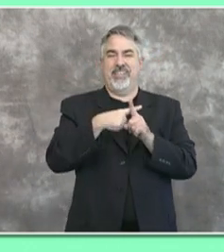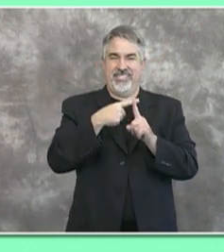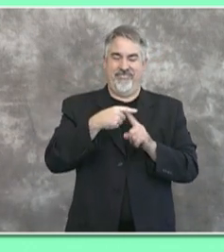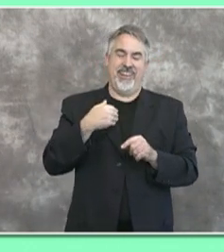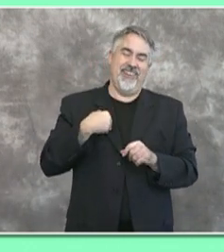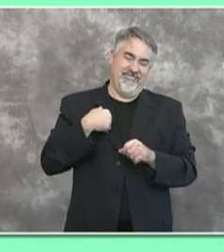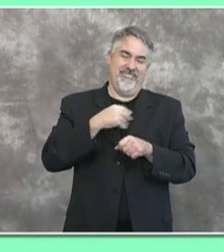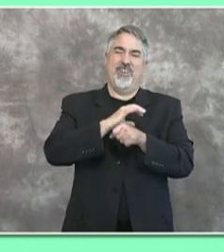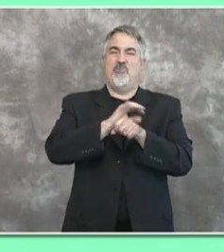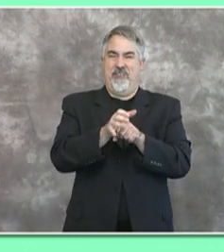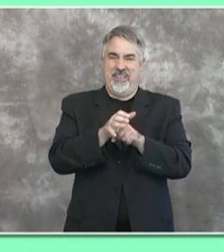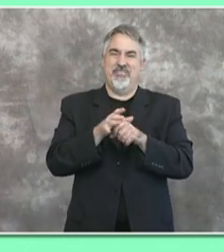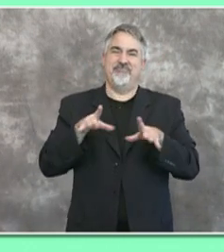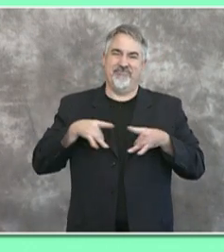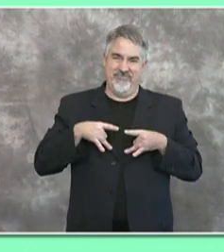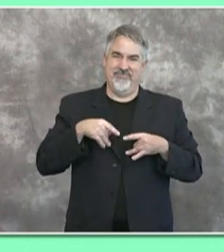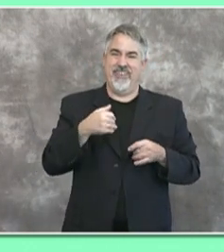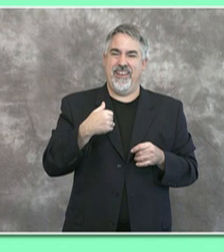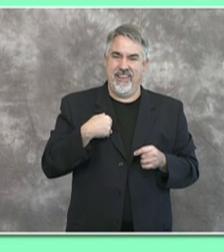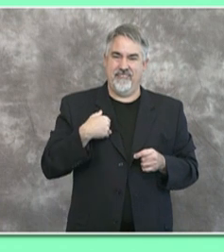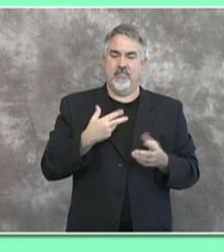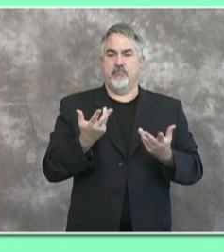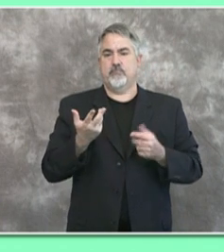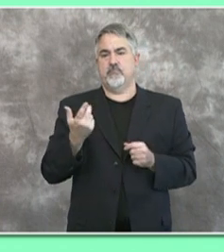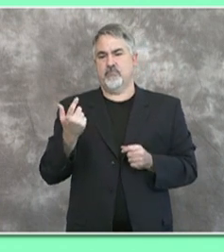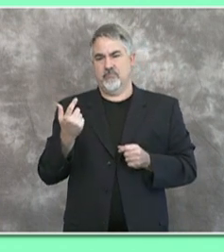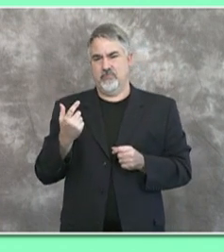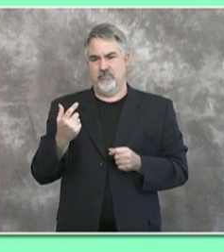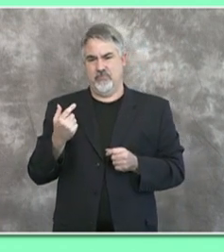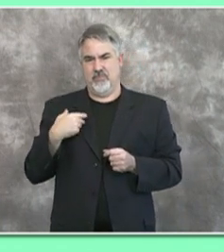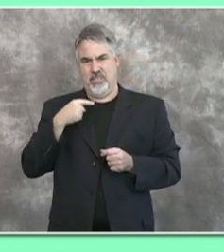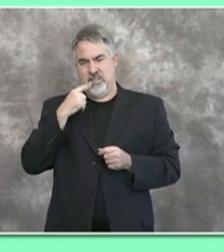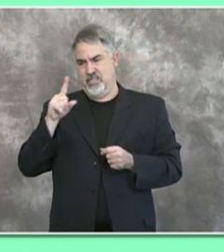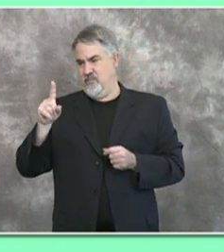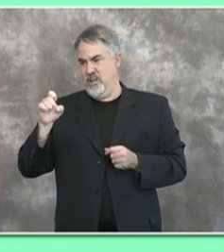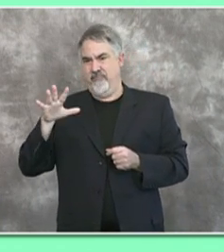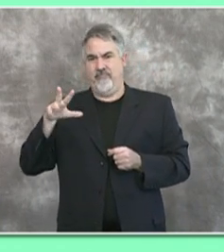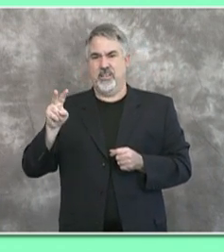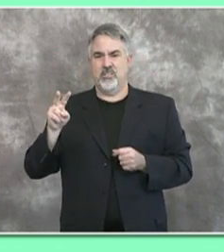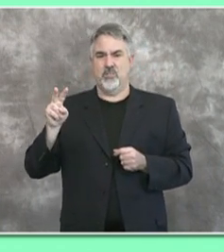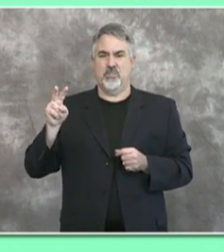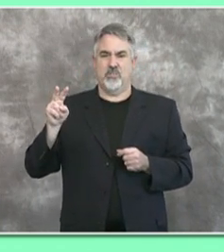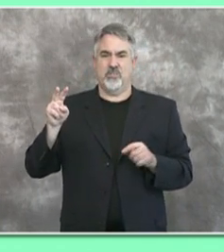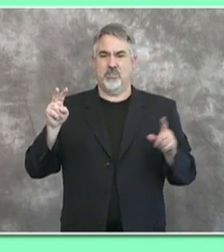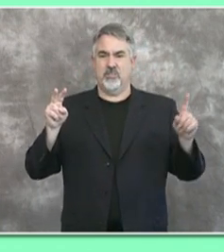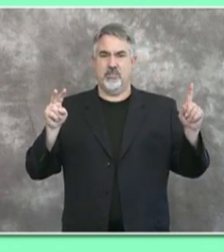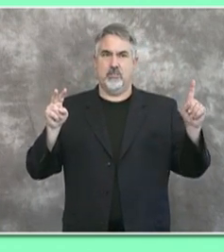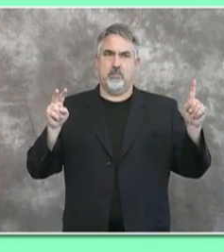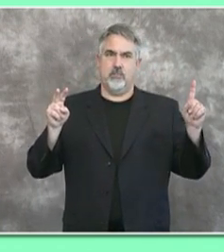you look back to yesterday, we reported 152 cases out of